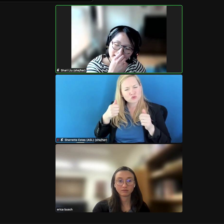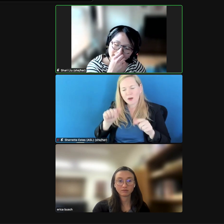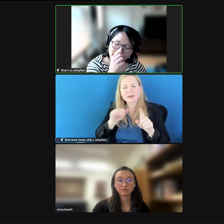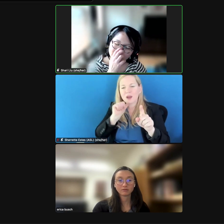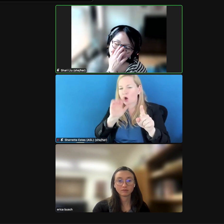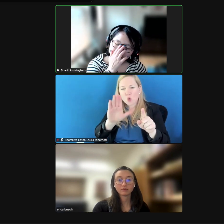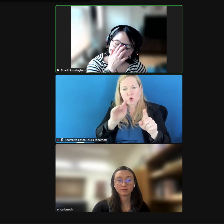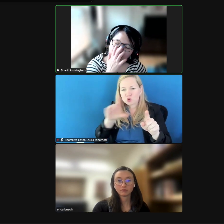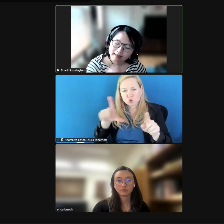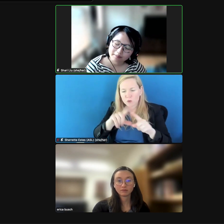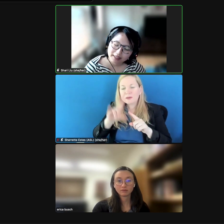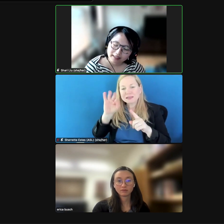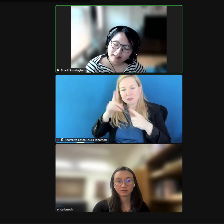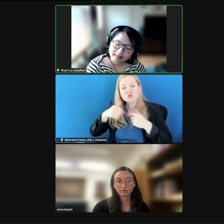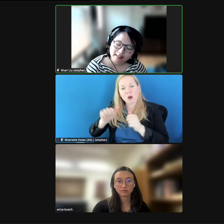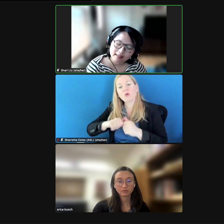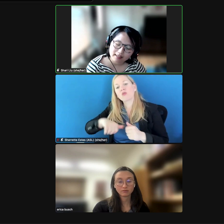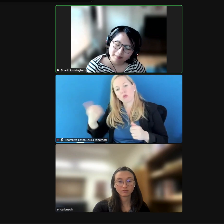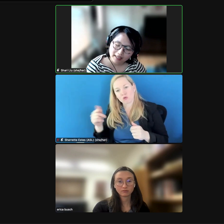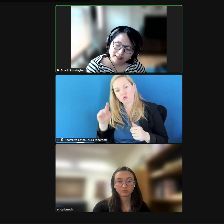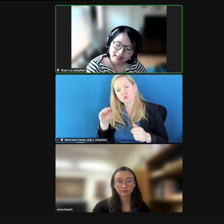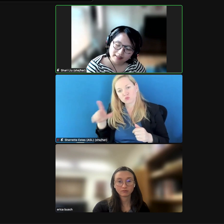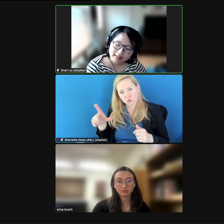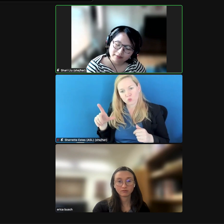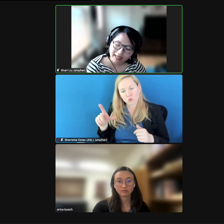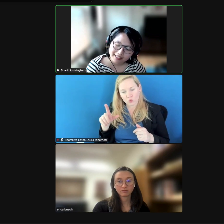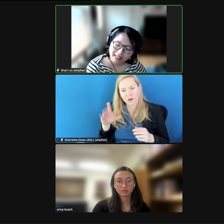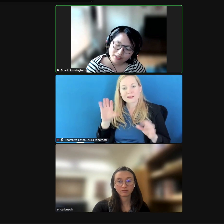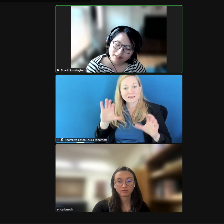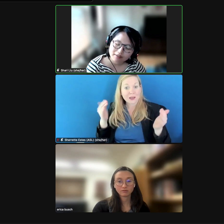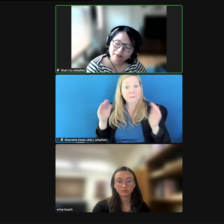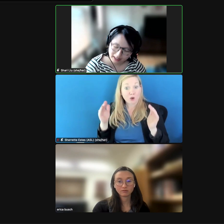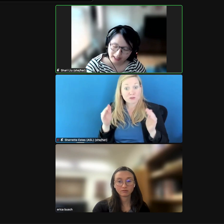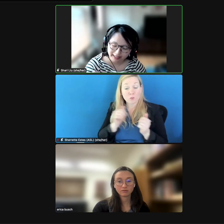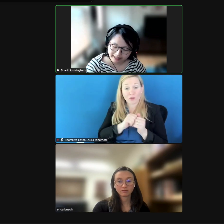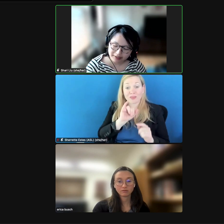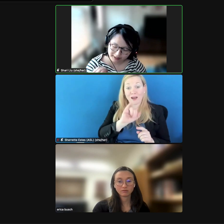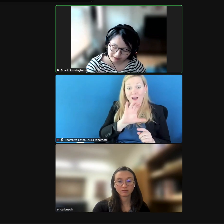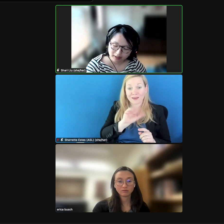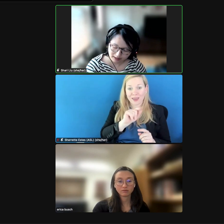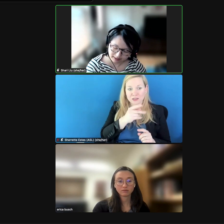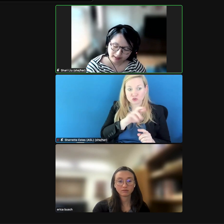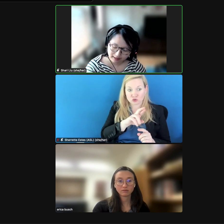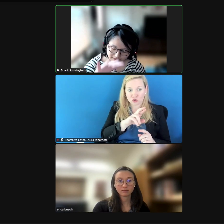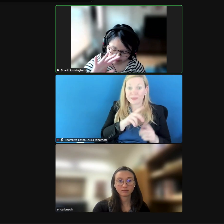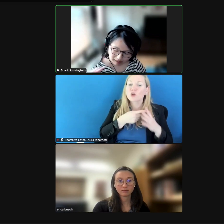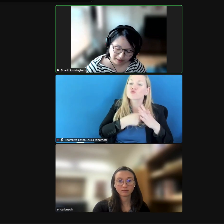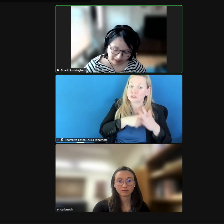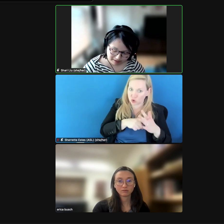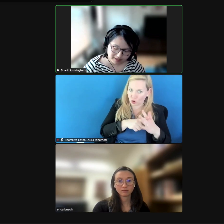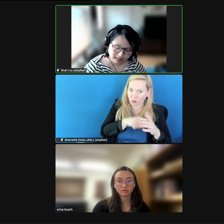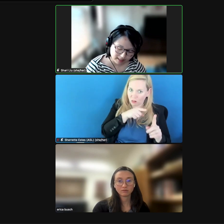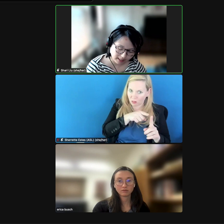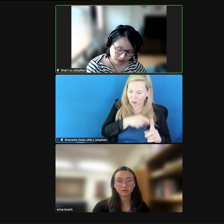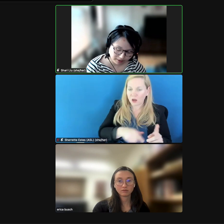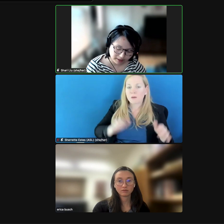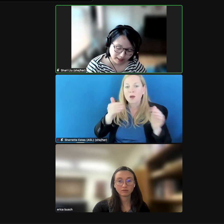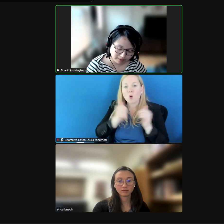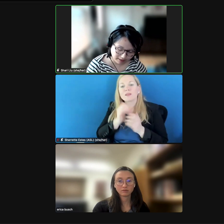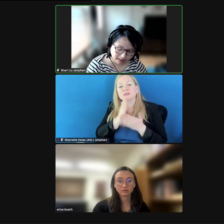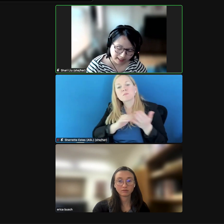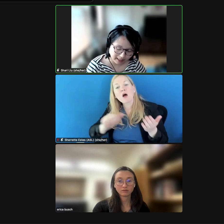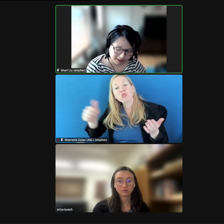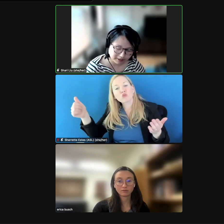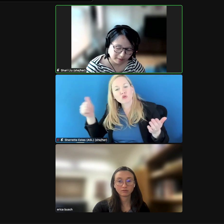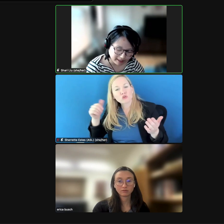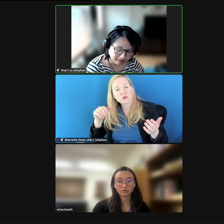you're talking about, but they did comparisons of vanilla eye catcher, the original, to a couple of other things, and they showed